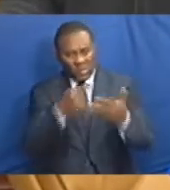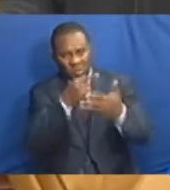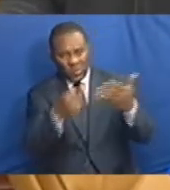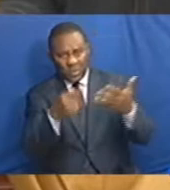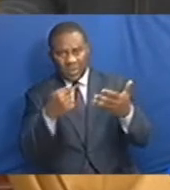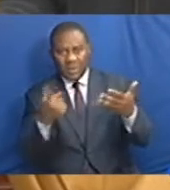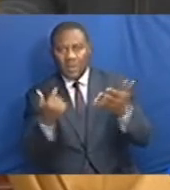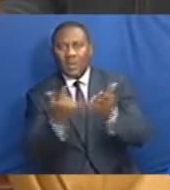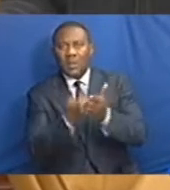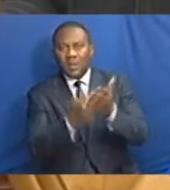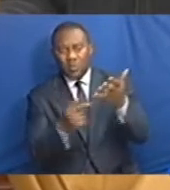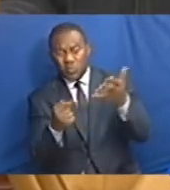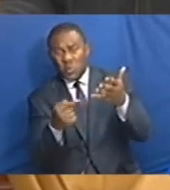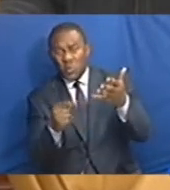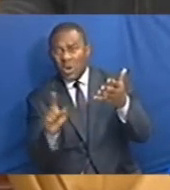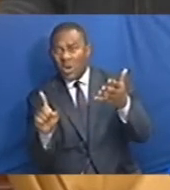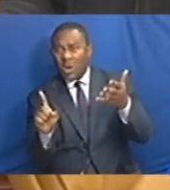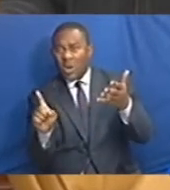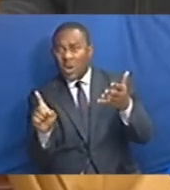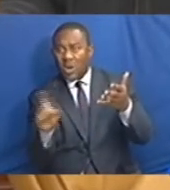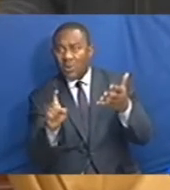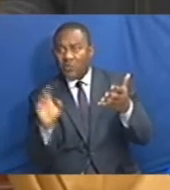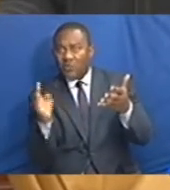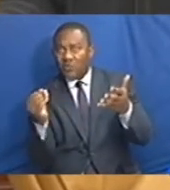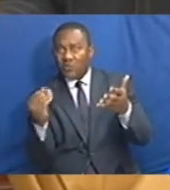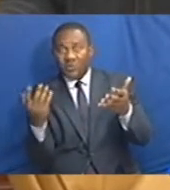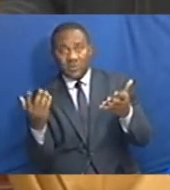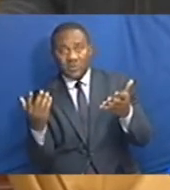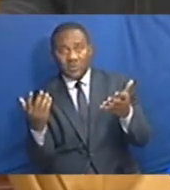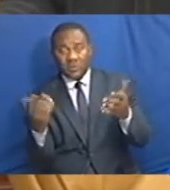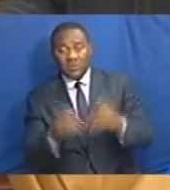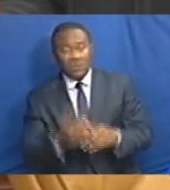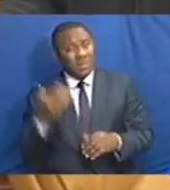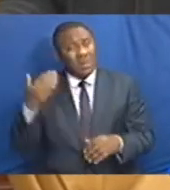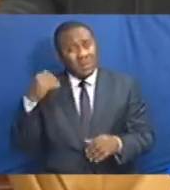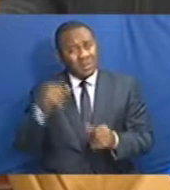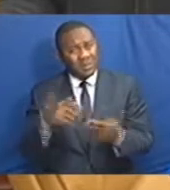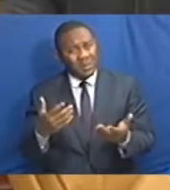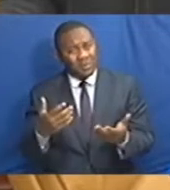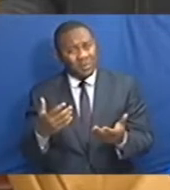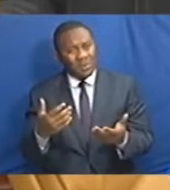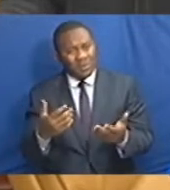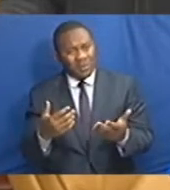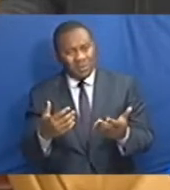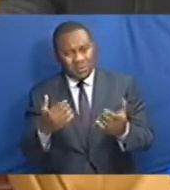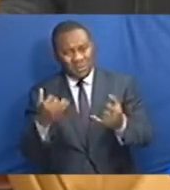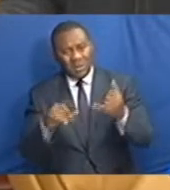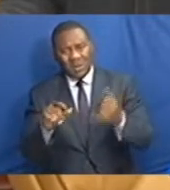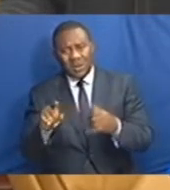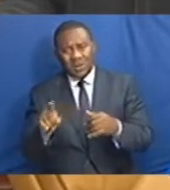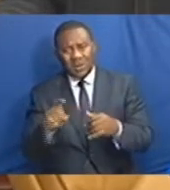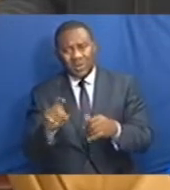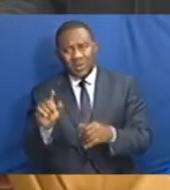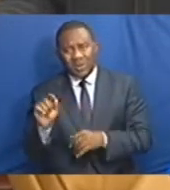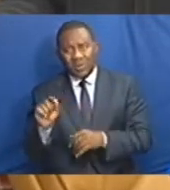they've forgotten, the last time they ranked, we were at the position of 120. We've been able to bring